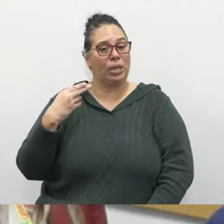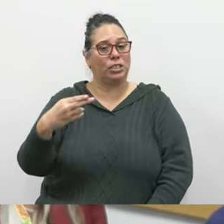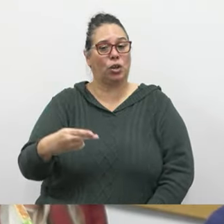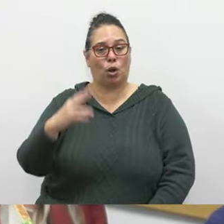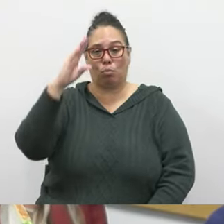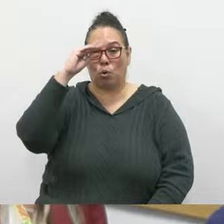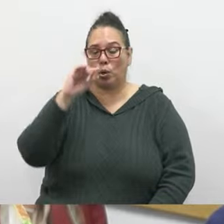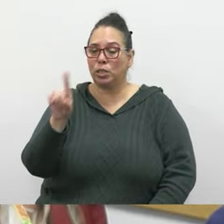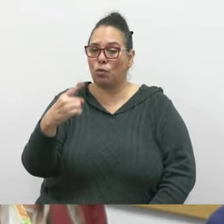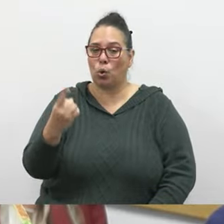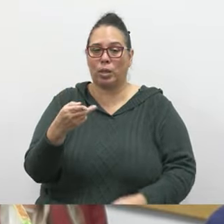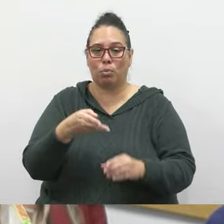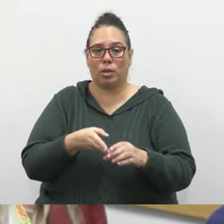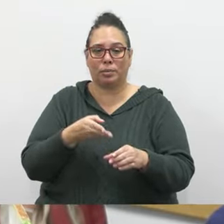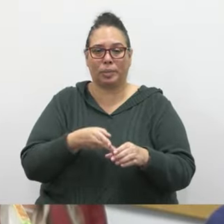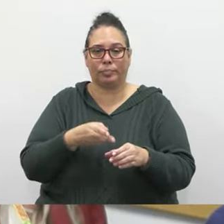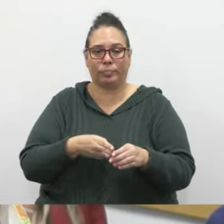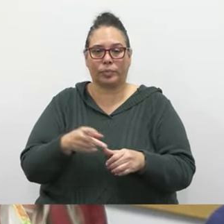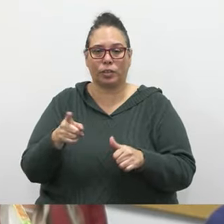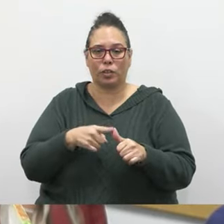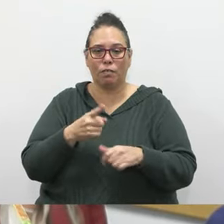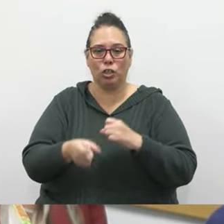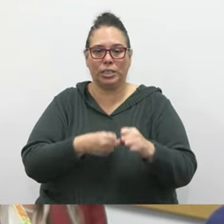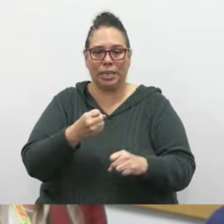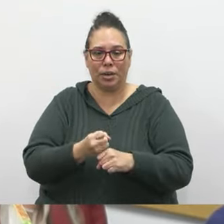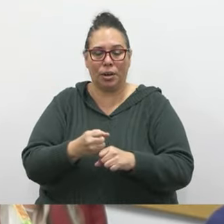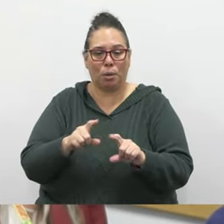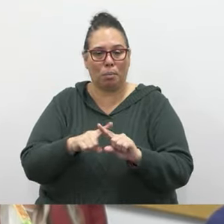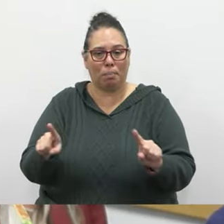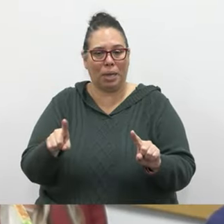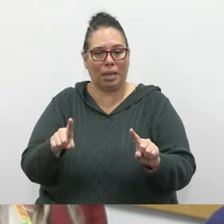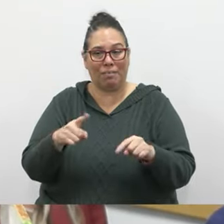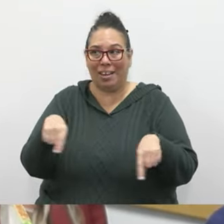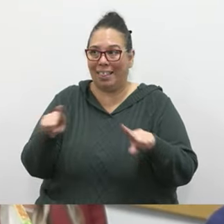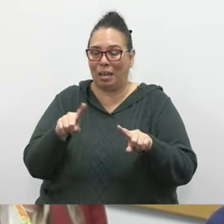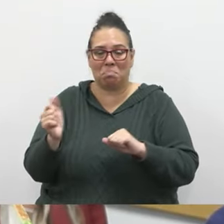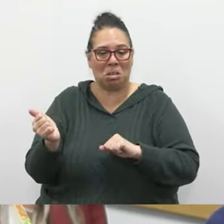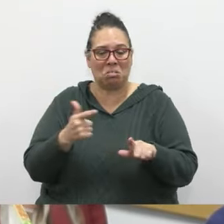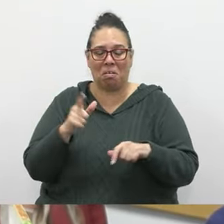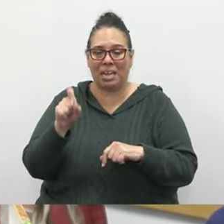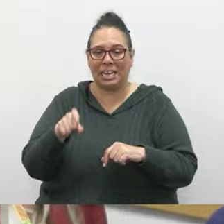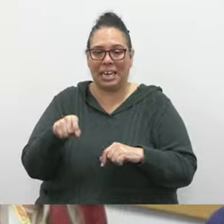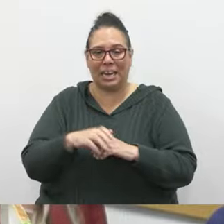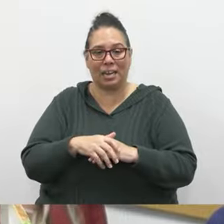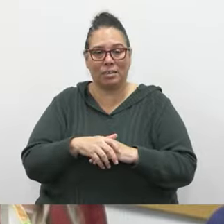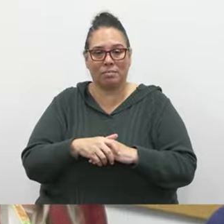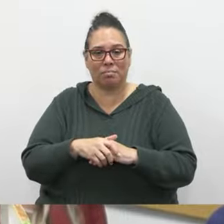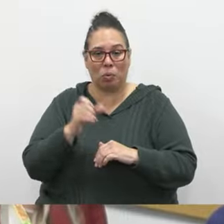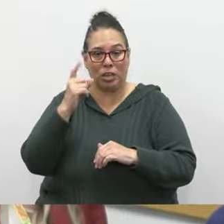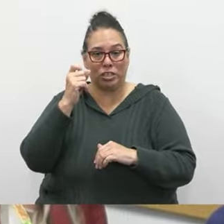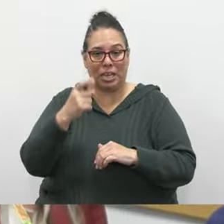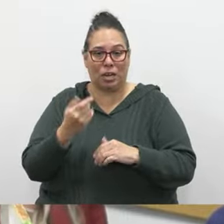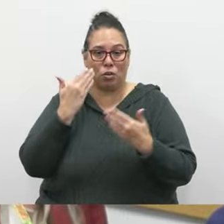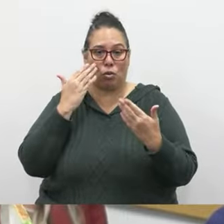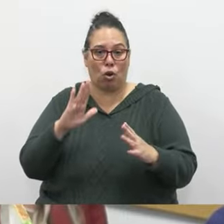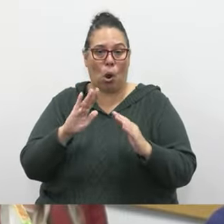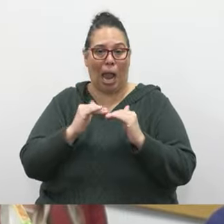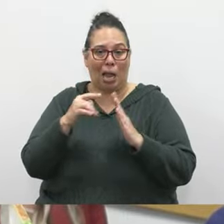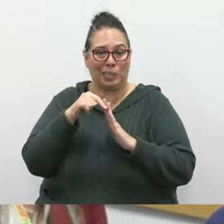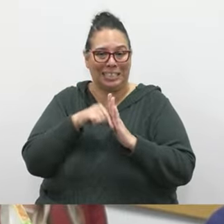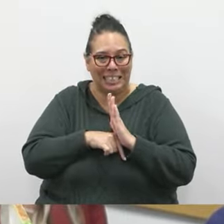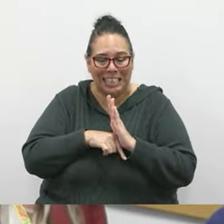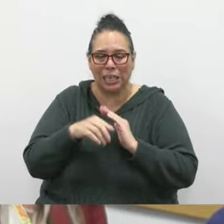who have only participated in our first year program. But for them, that's all they need. We understand that we never know how deep a seed